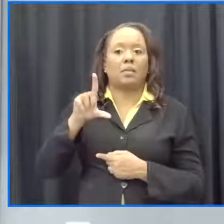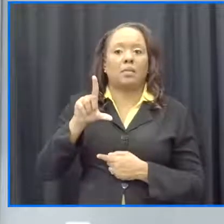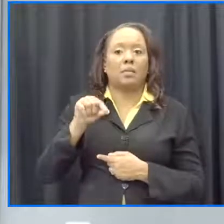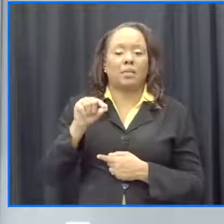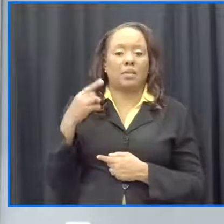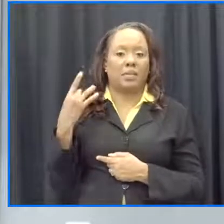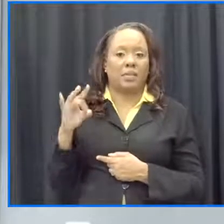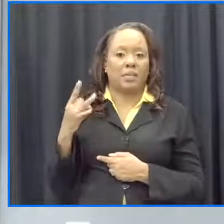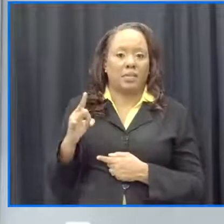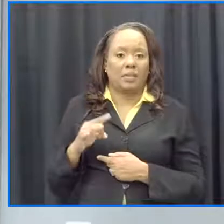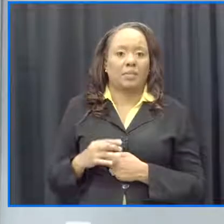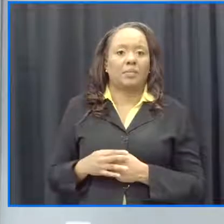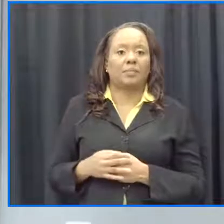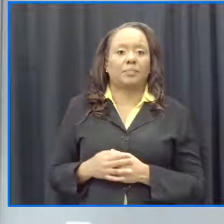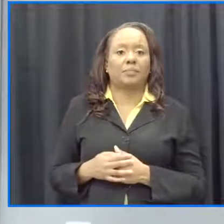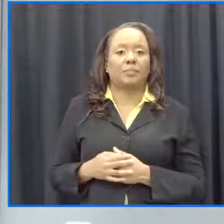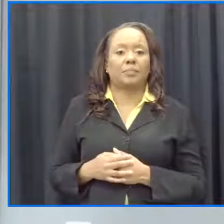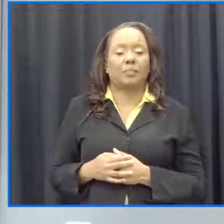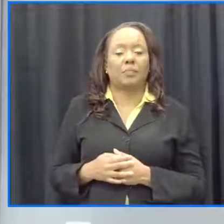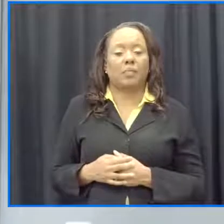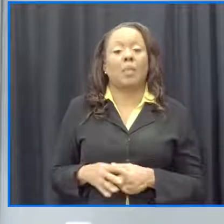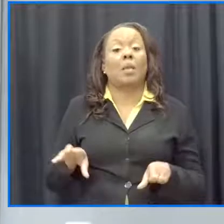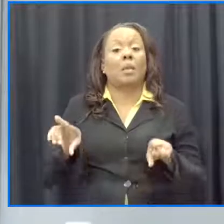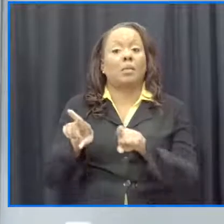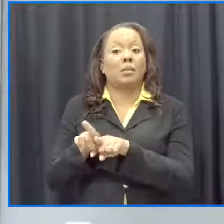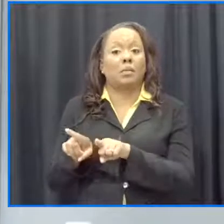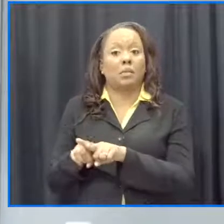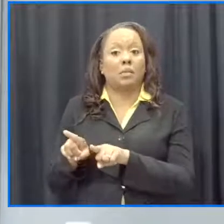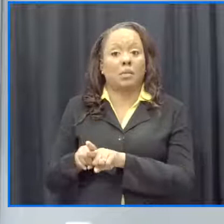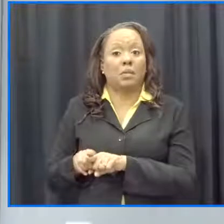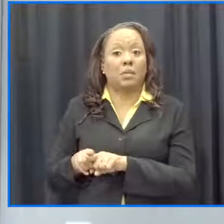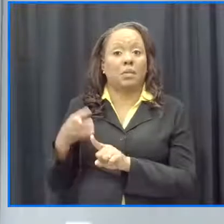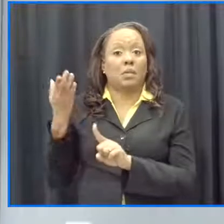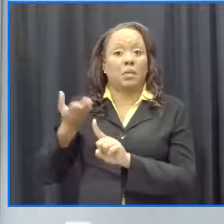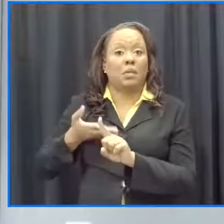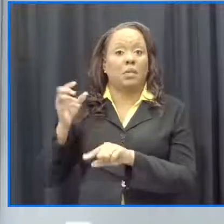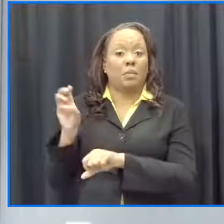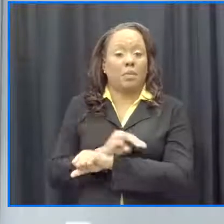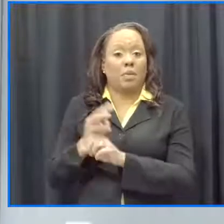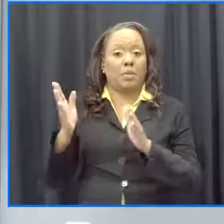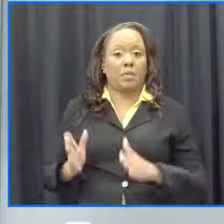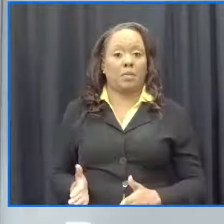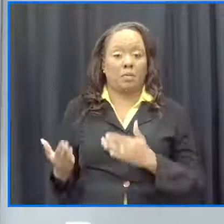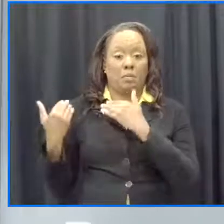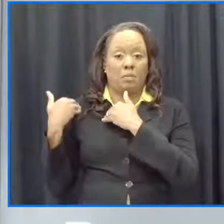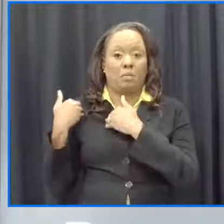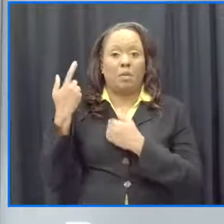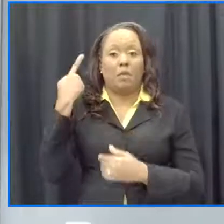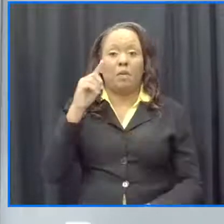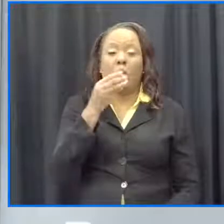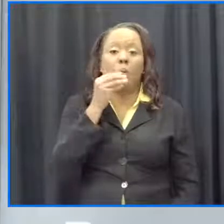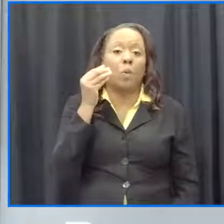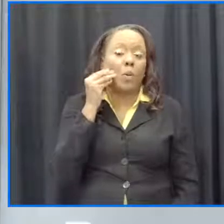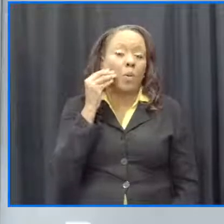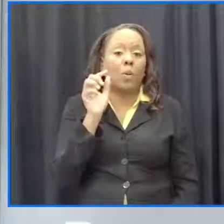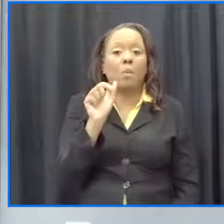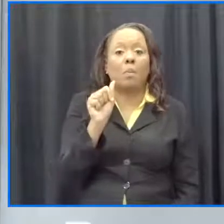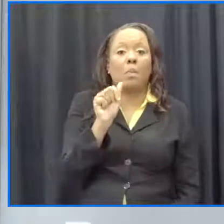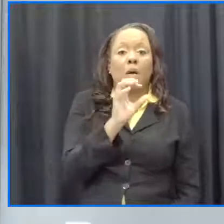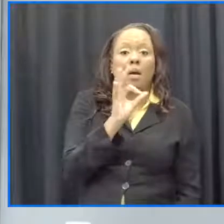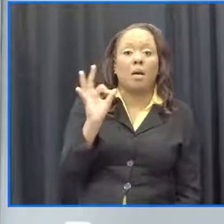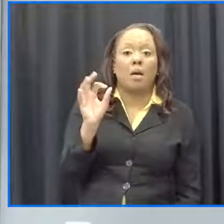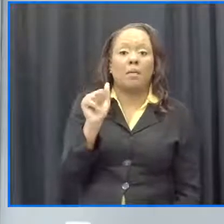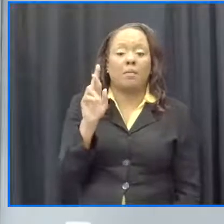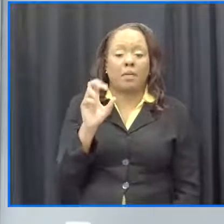until 2018. He also held the portfolio of the Minister of Home Affairs. Mr.